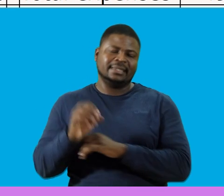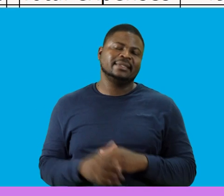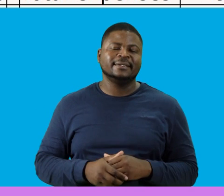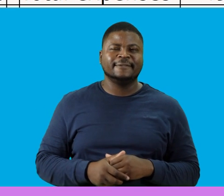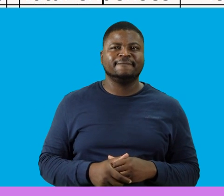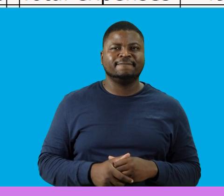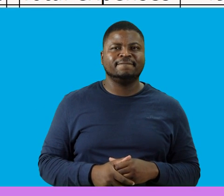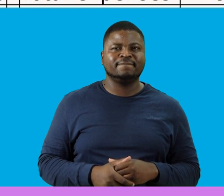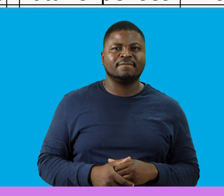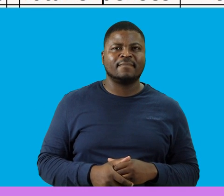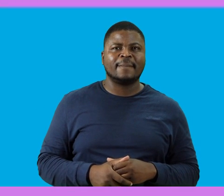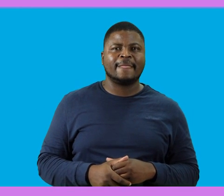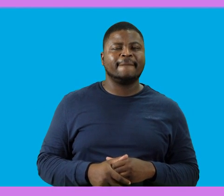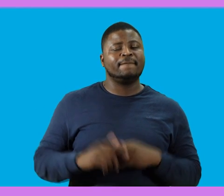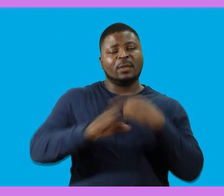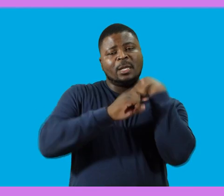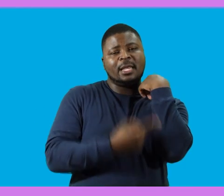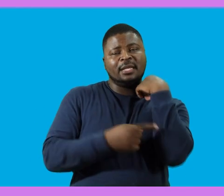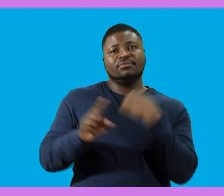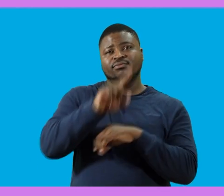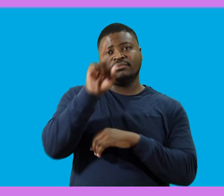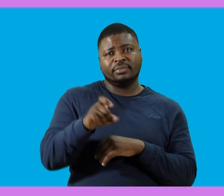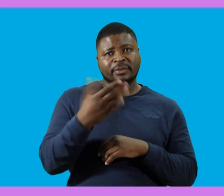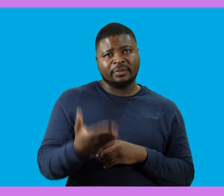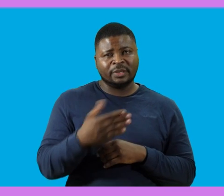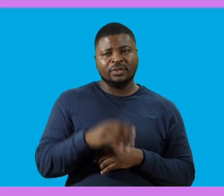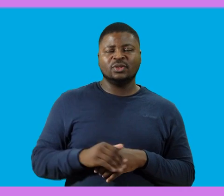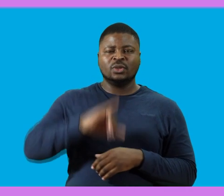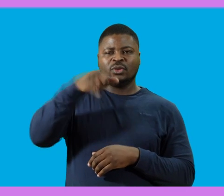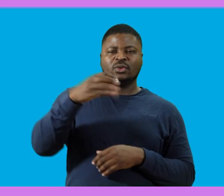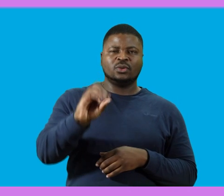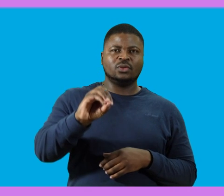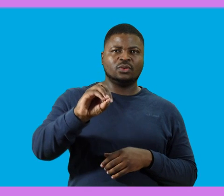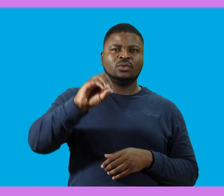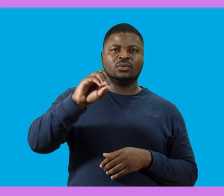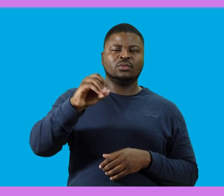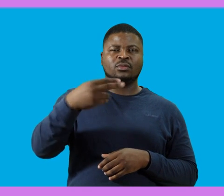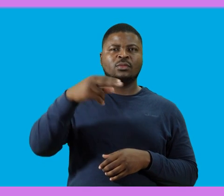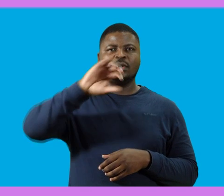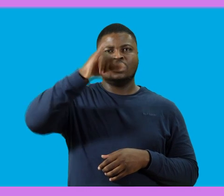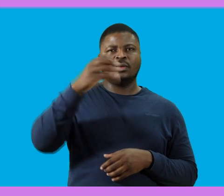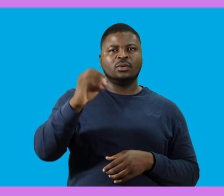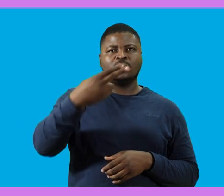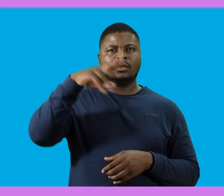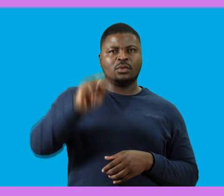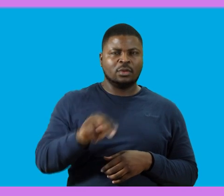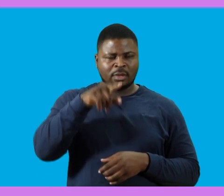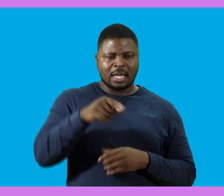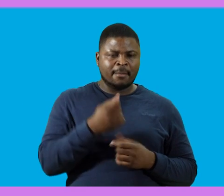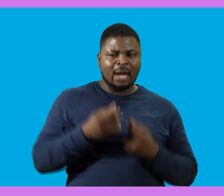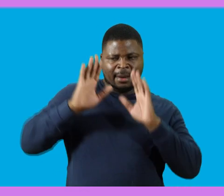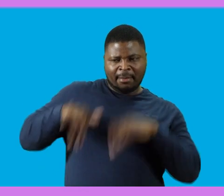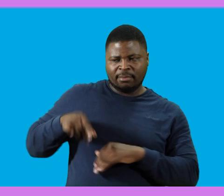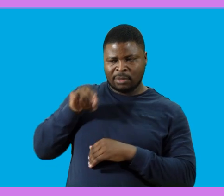16.67%. And the last question, John realized there is money left over and decided